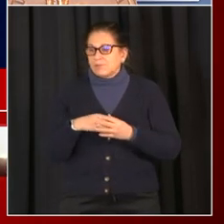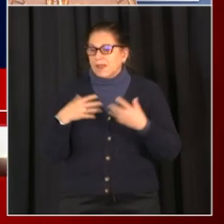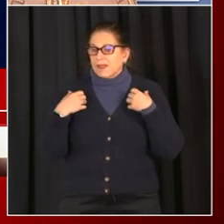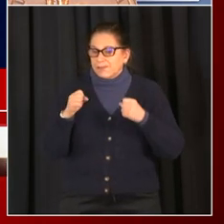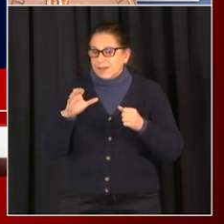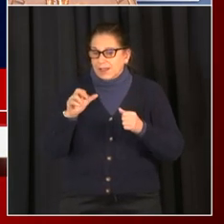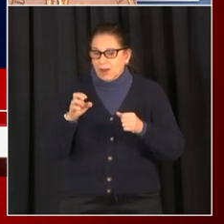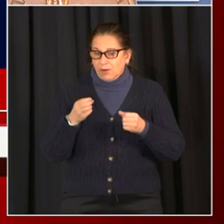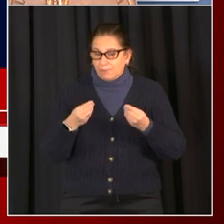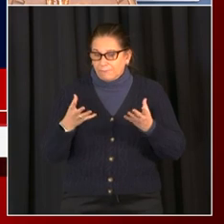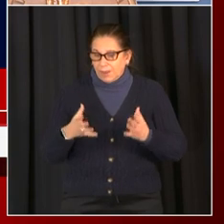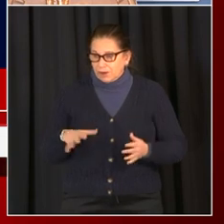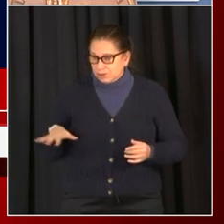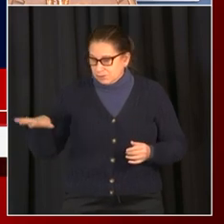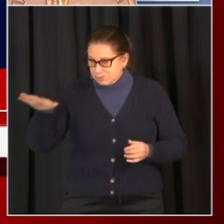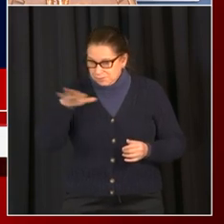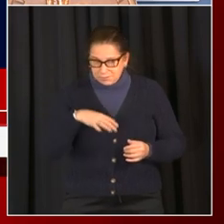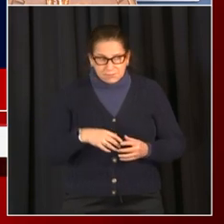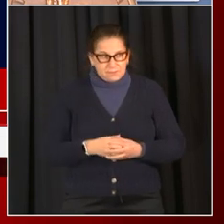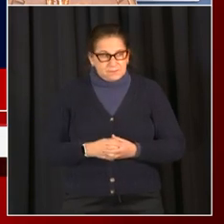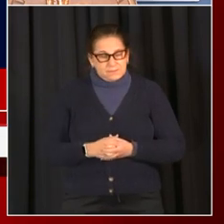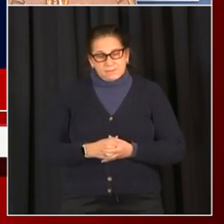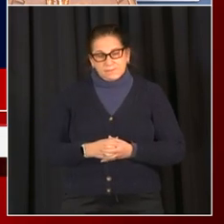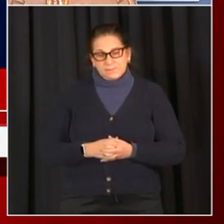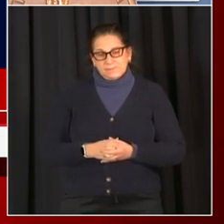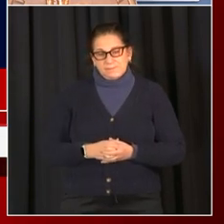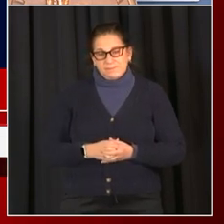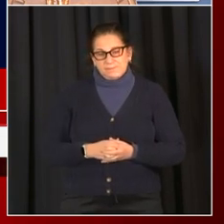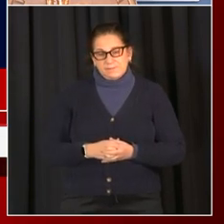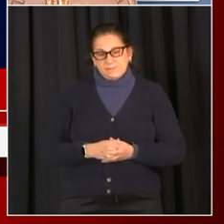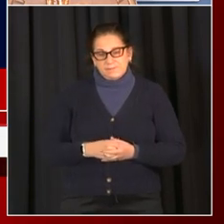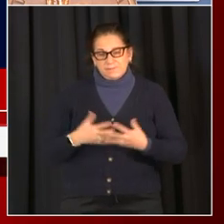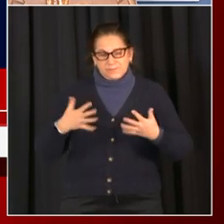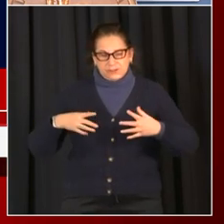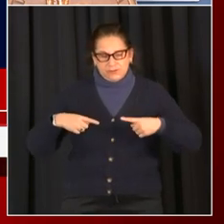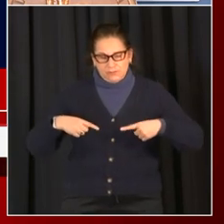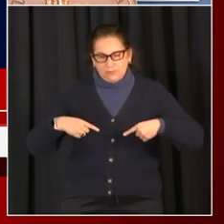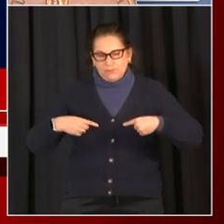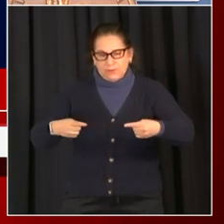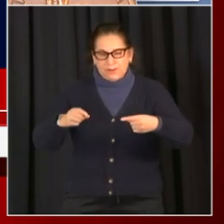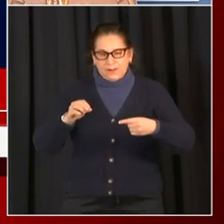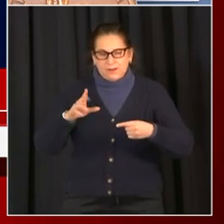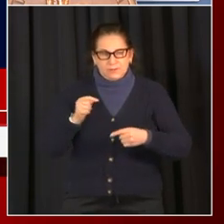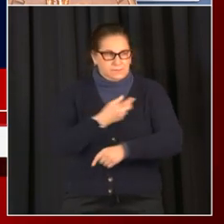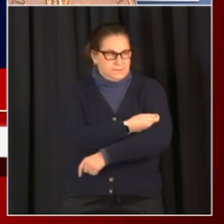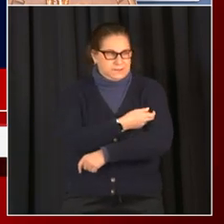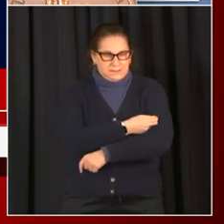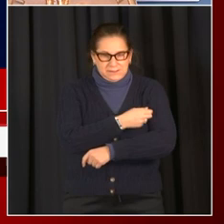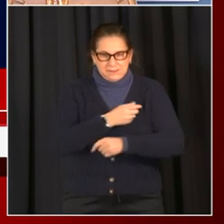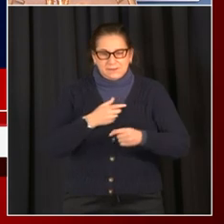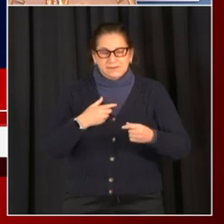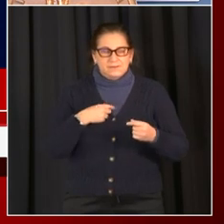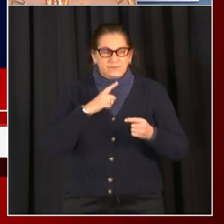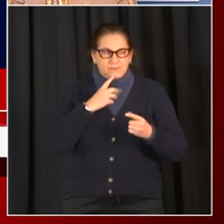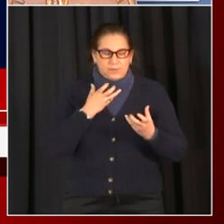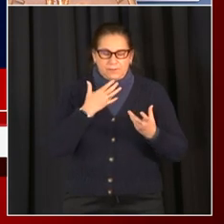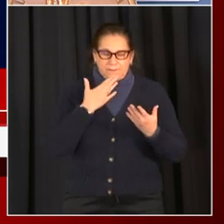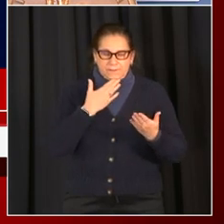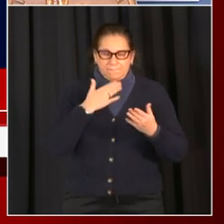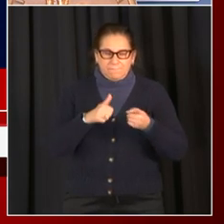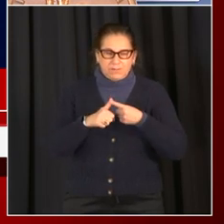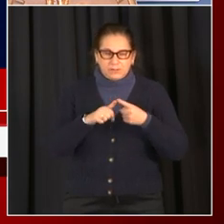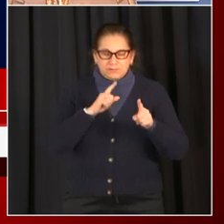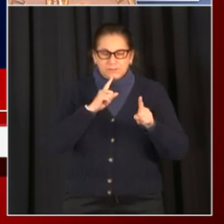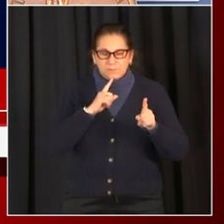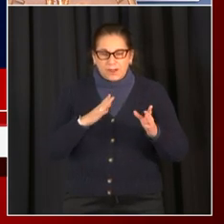who helped start up an efficient rollout. I also want to acknowledge and thank our first responders who